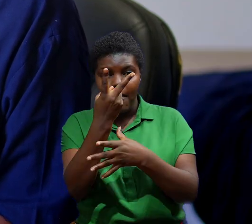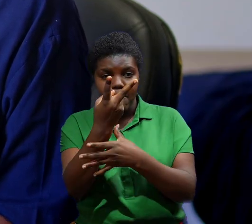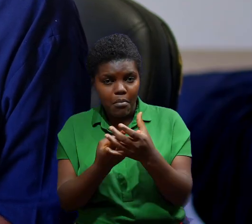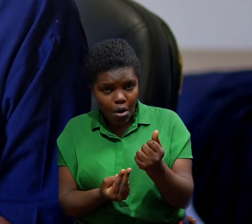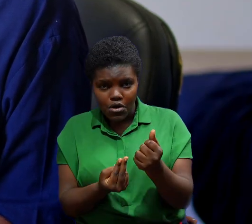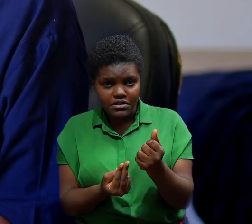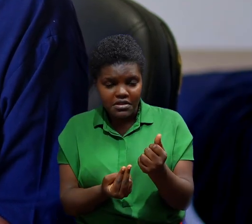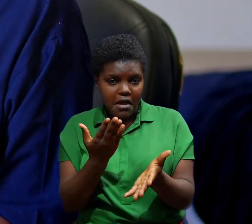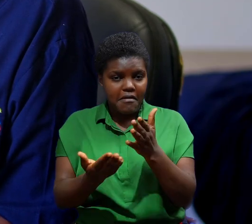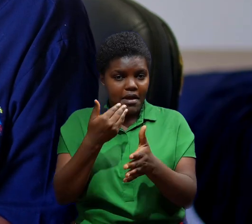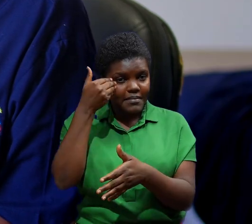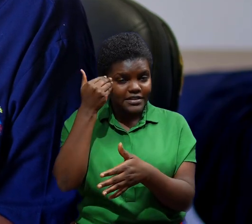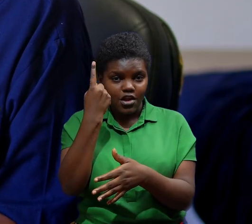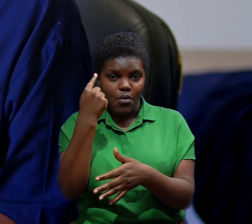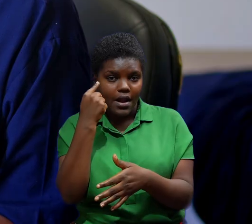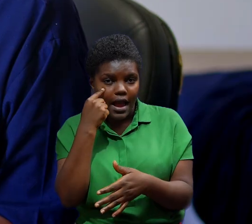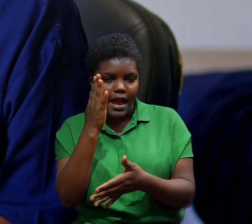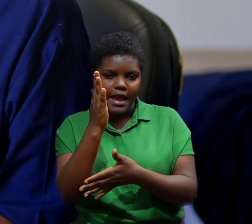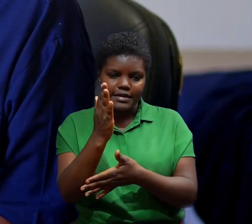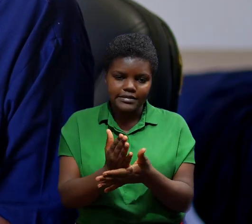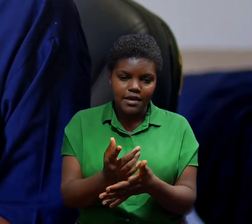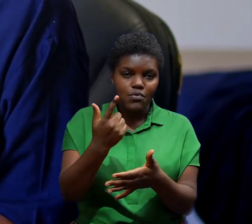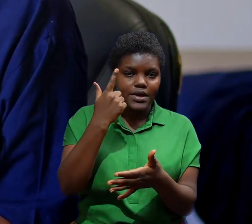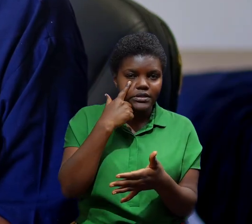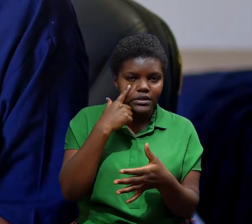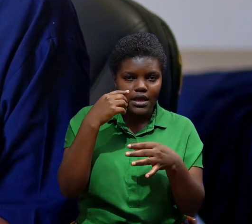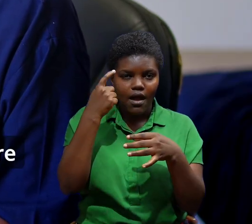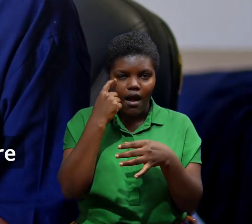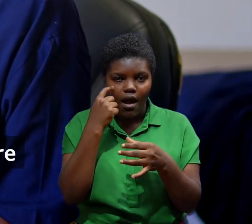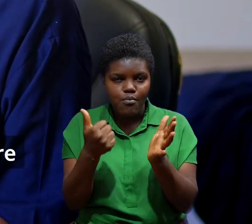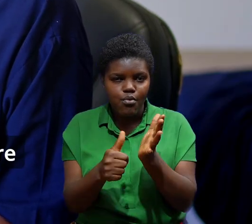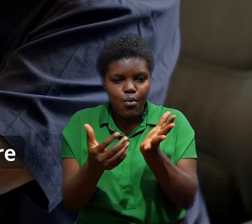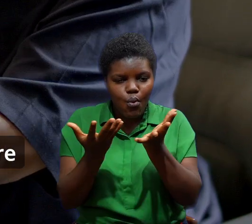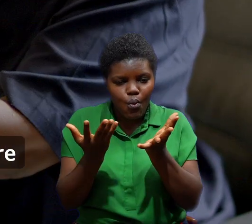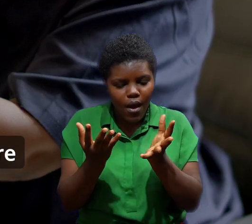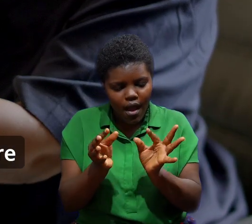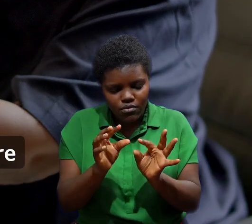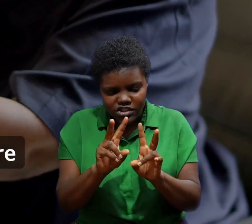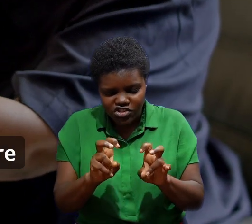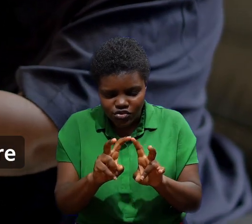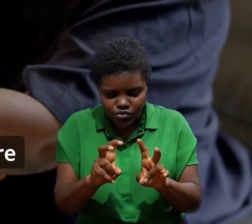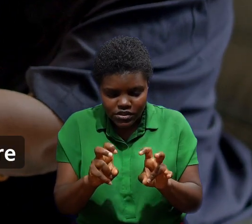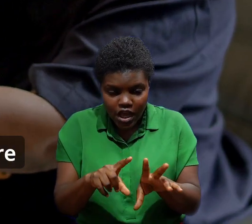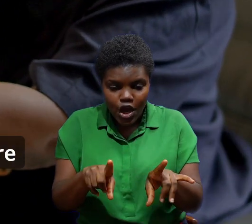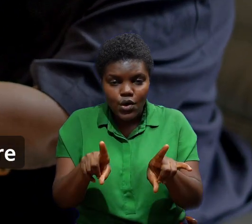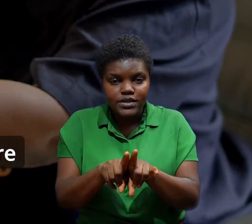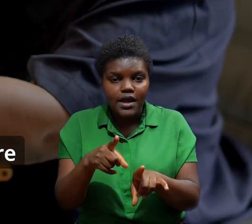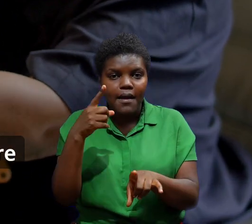the eyes, we check the opposite eye, if it's one eye, cataract in one eye. We dilate the